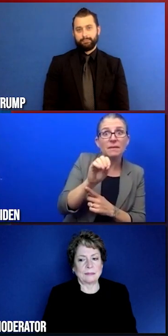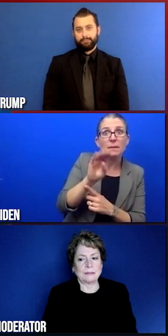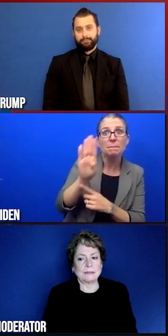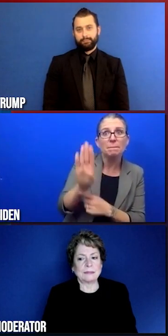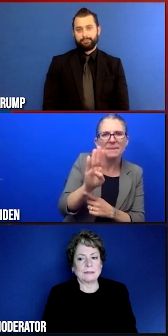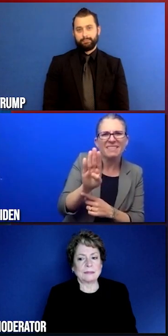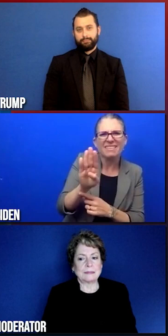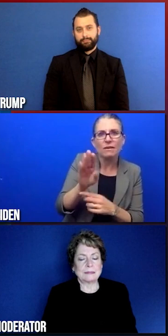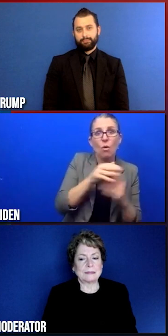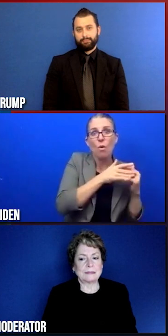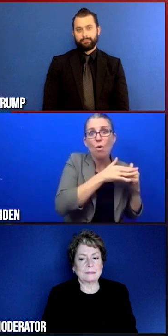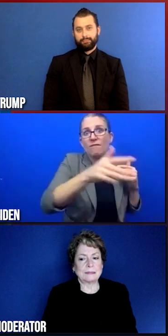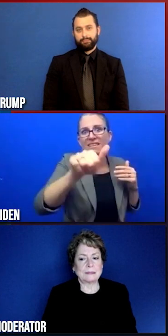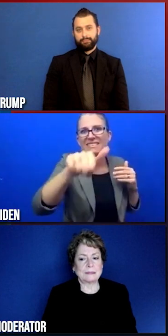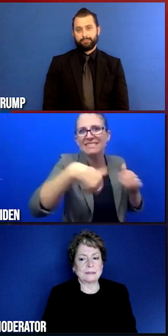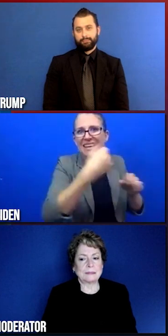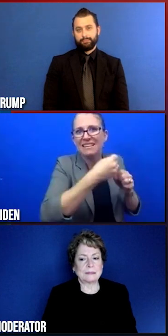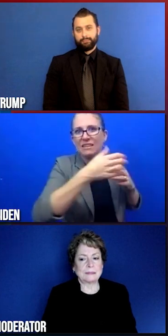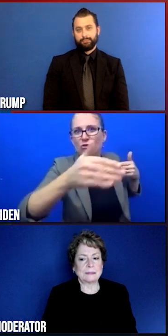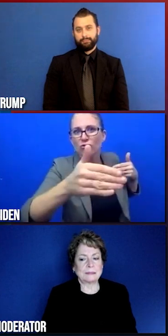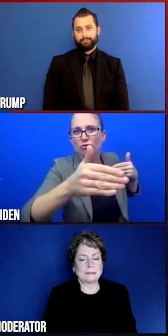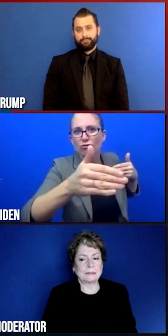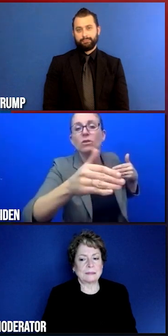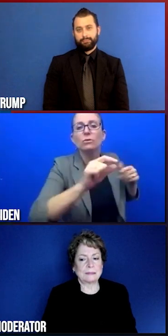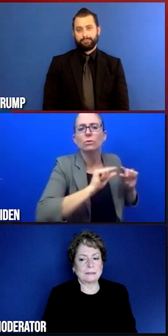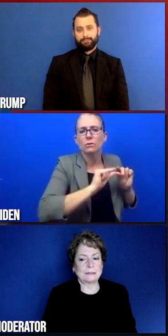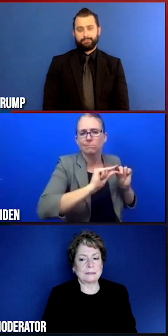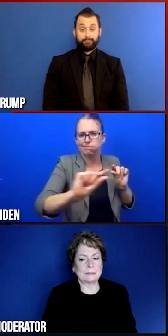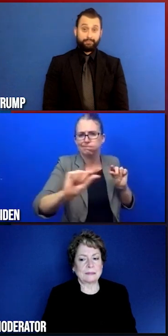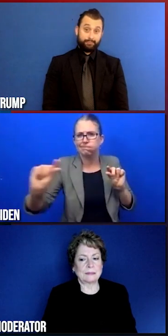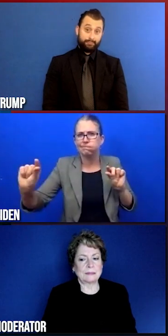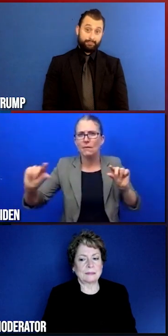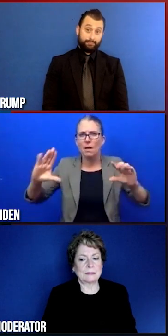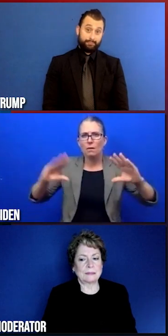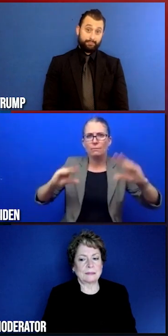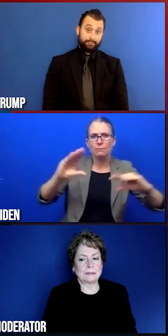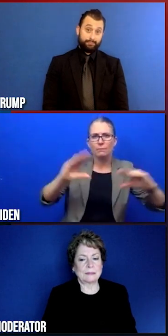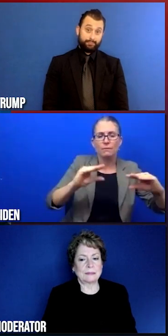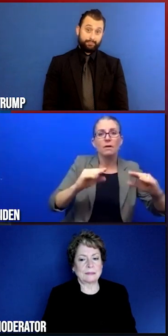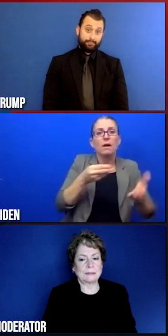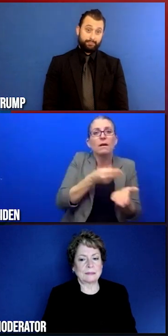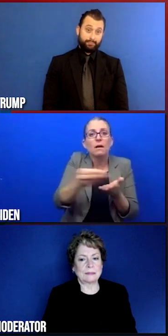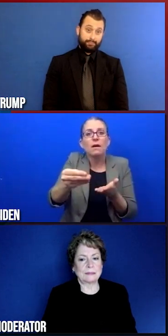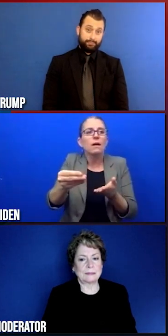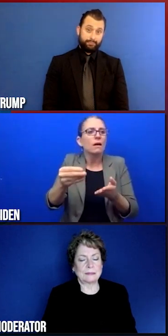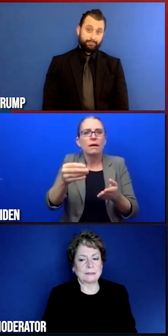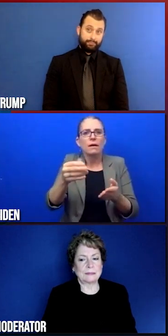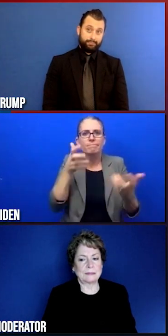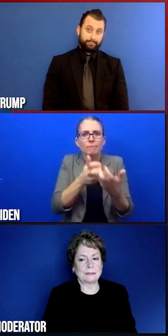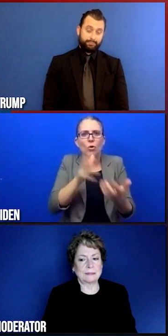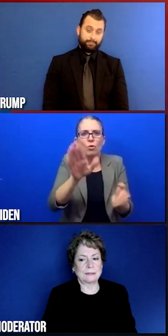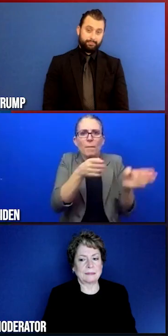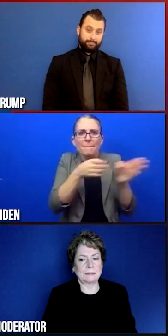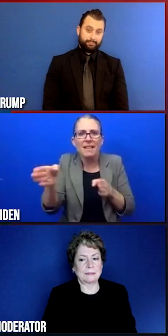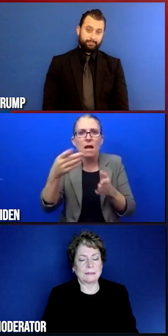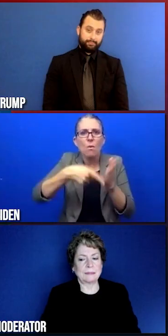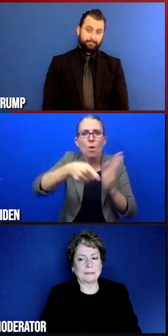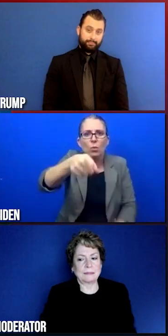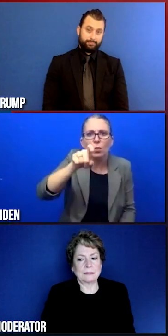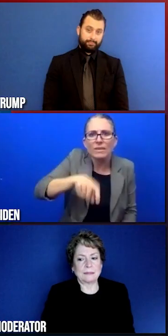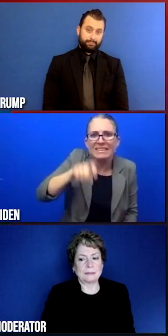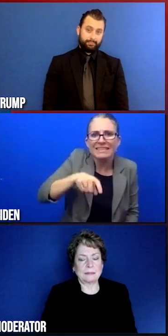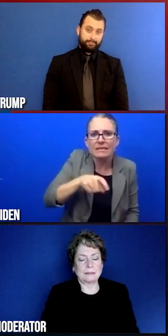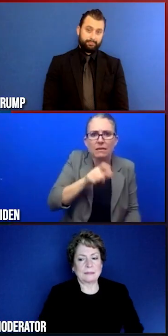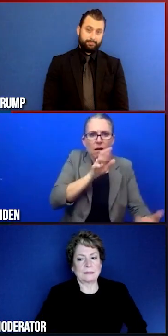your premiums, deal with unexpected billing, and have your drug prices drop significantly. He keeps talking about it.